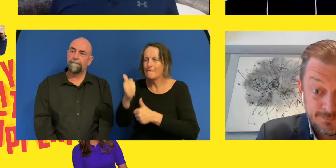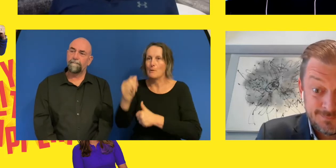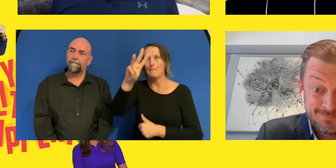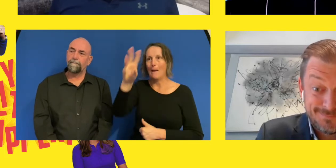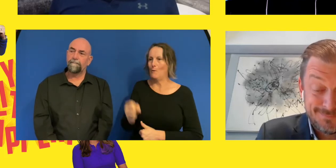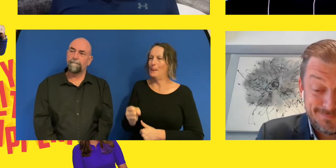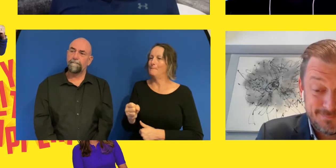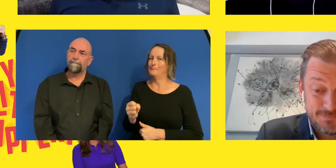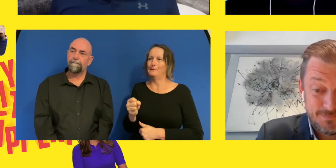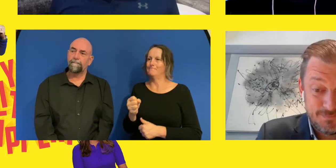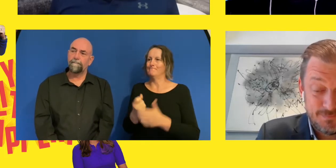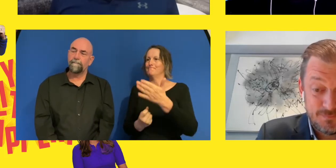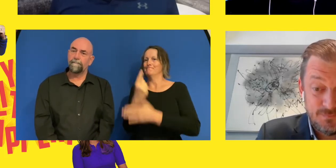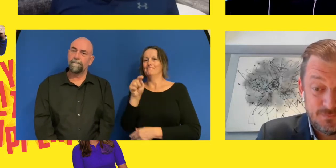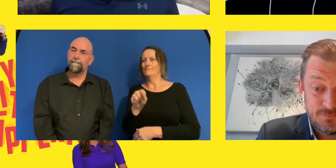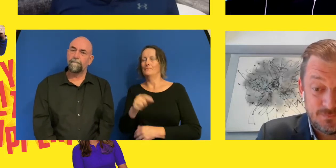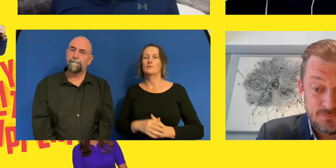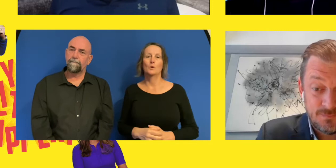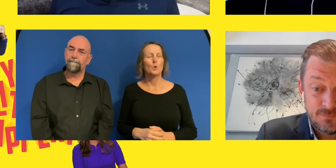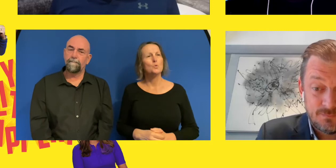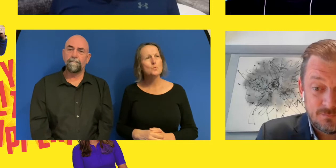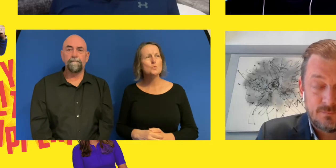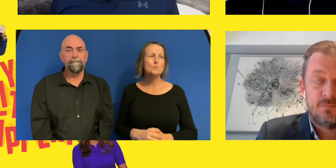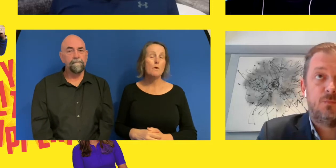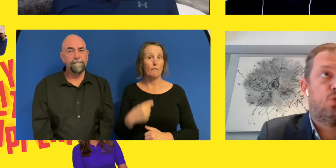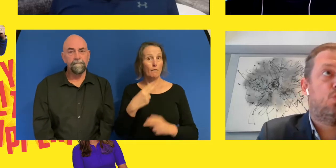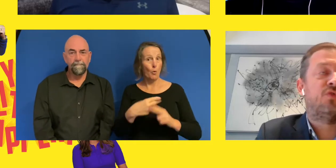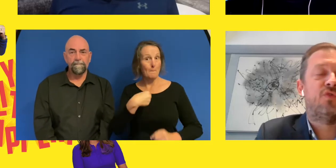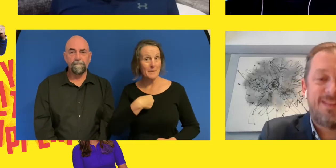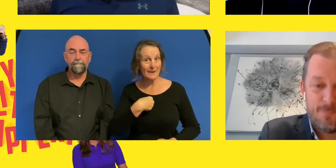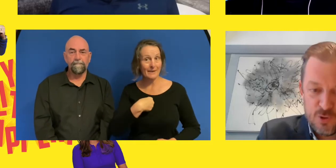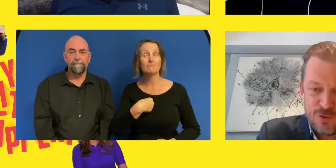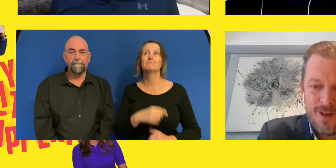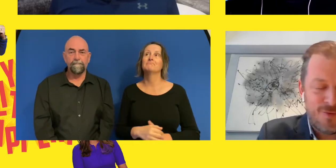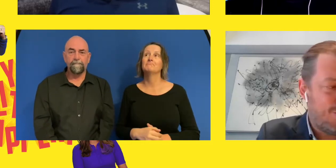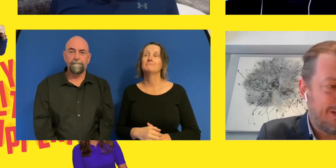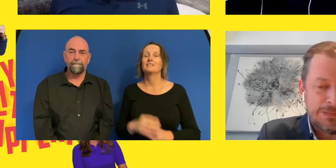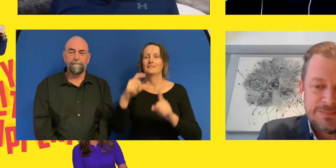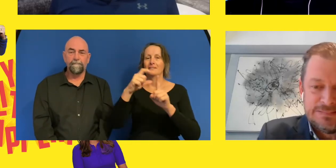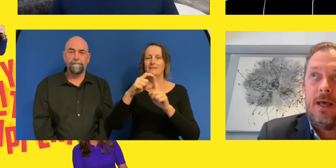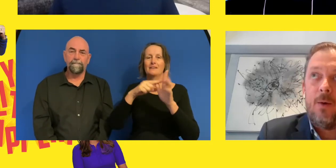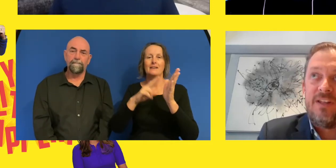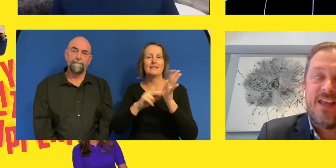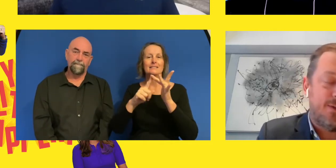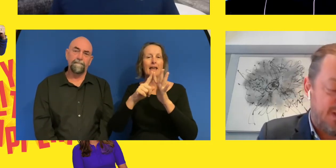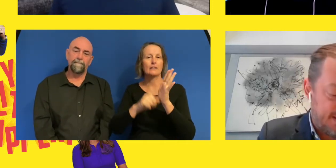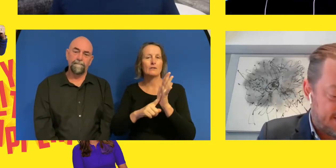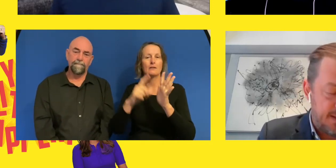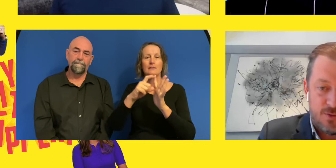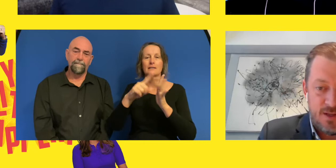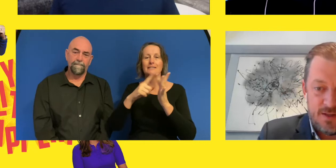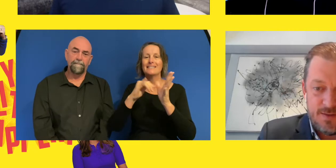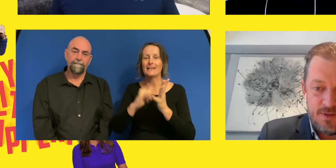but what's your all-time favorite Paralympic moment? Oof, at the personal level, when Daniel